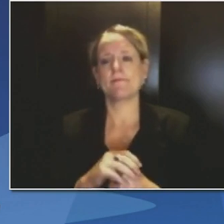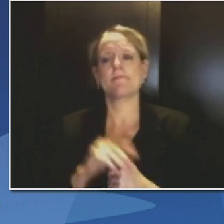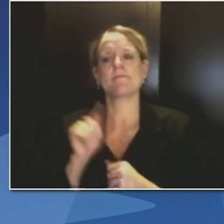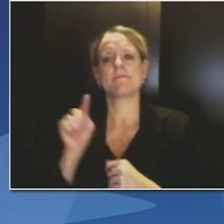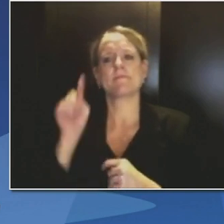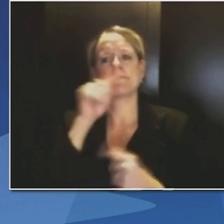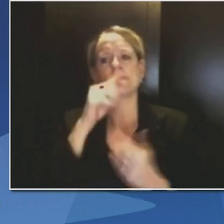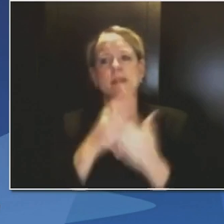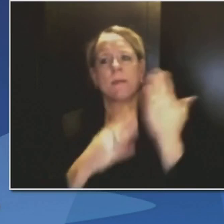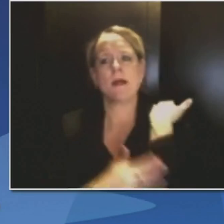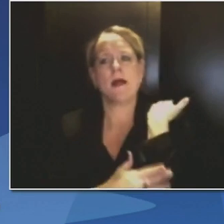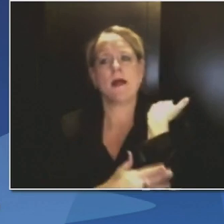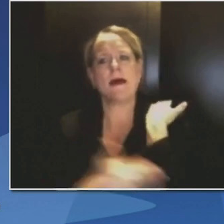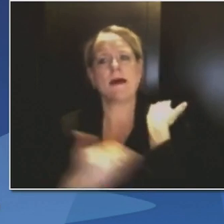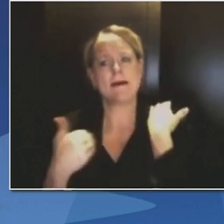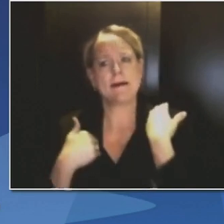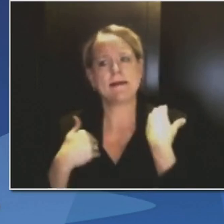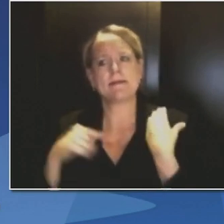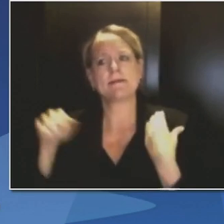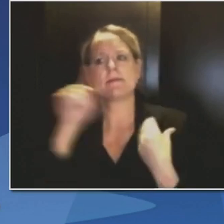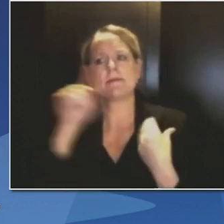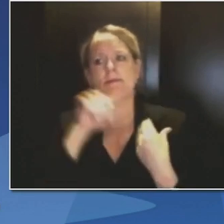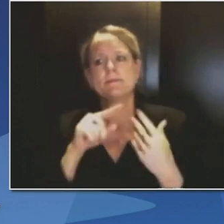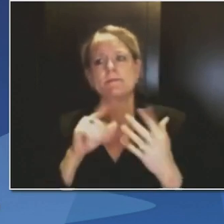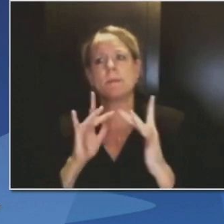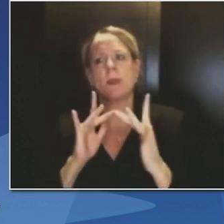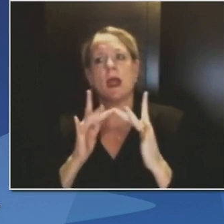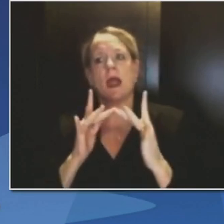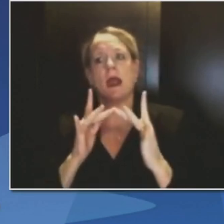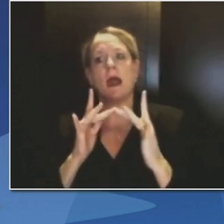across the state and if you've issued any guidance to counties regarding this.